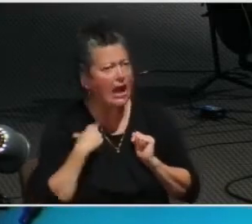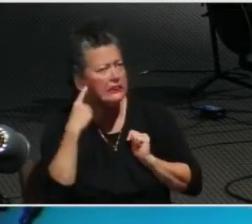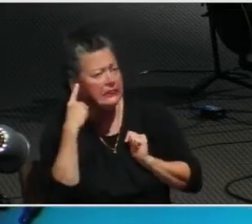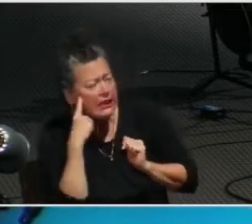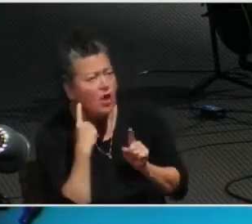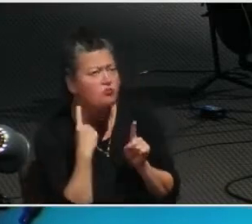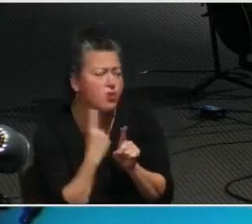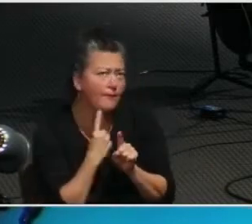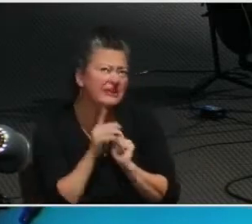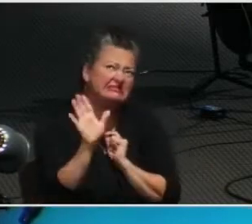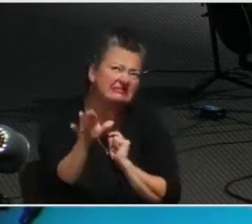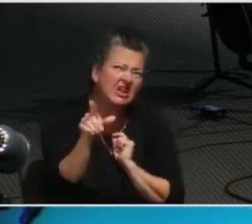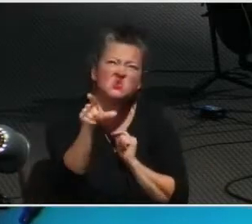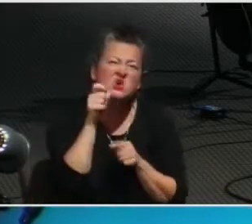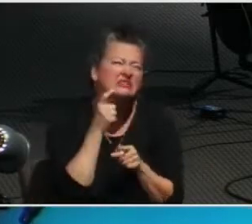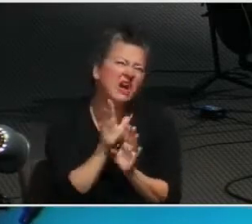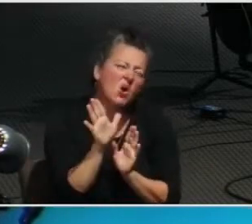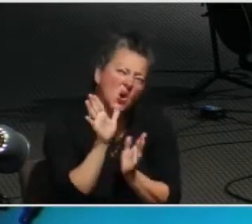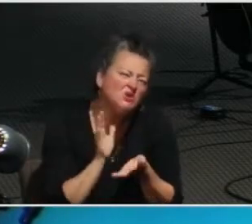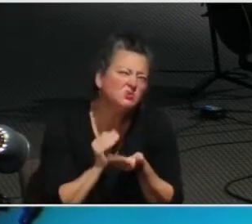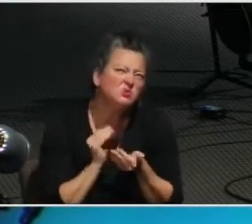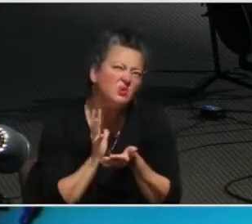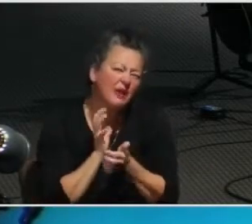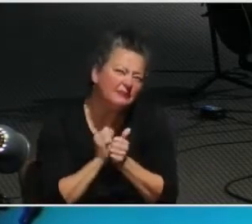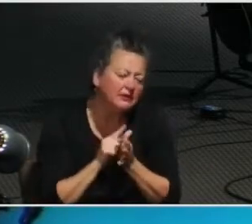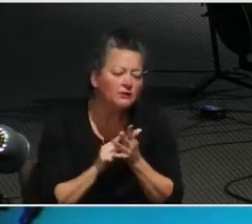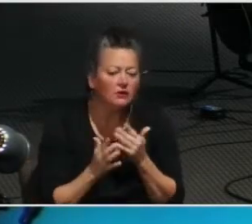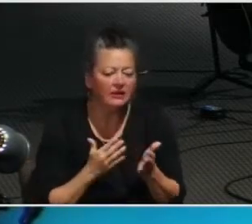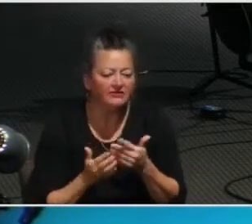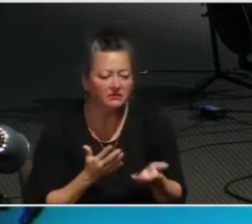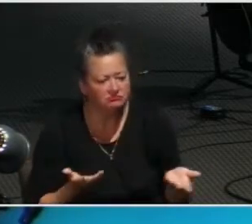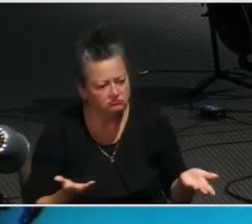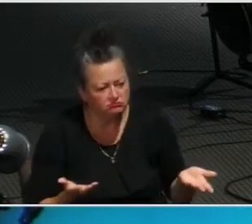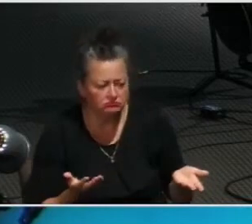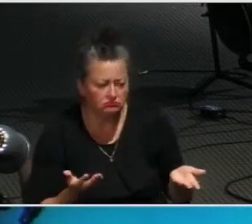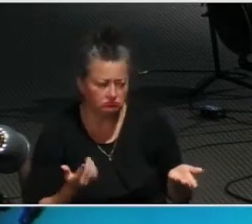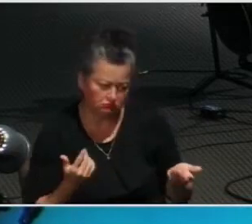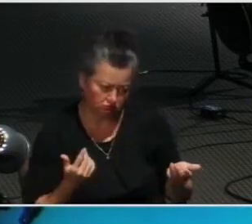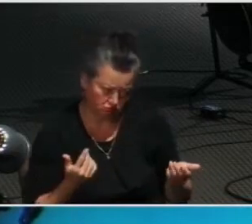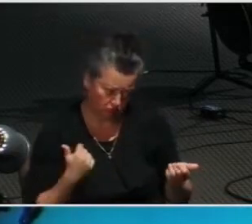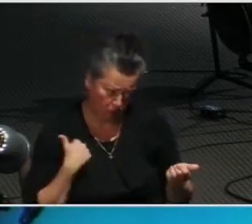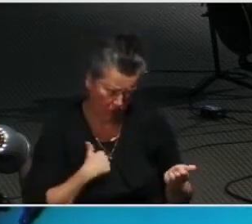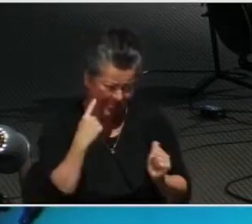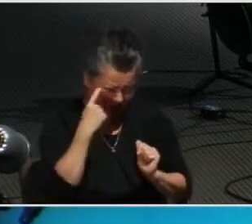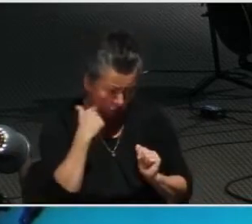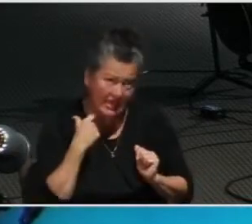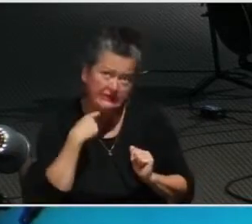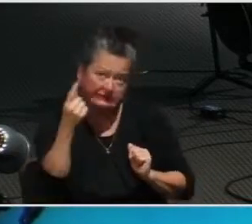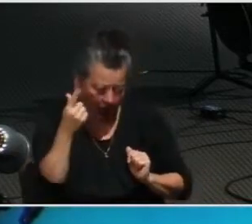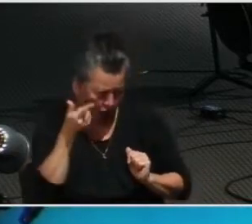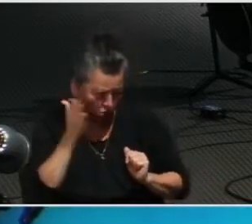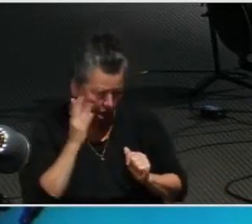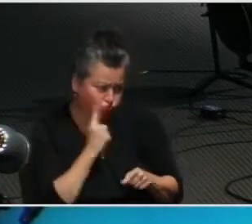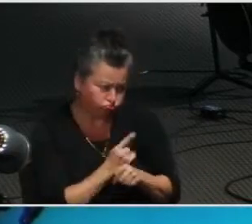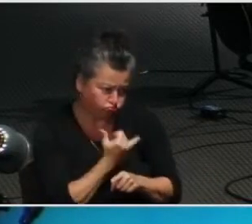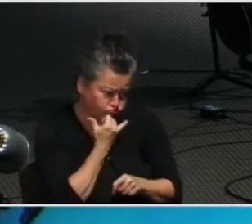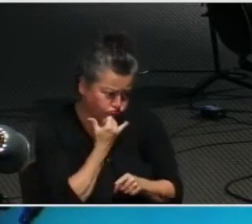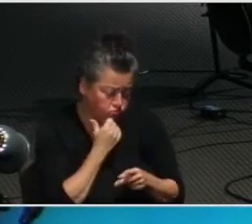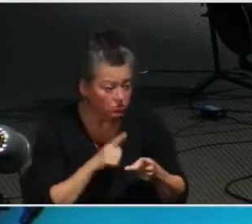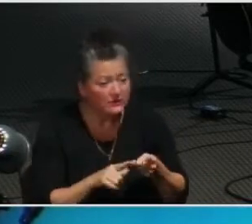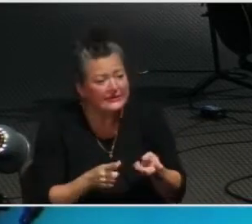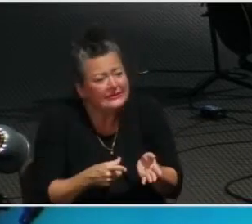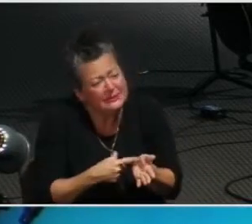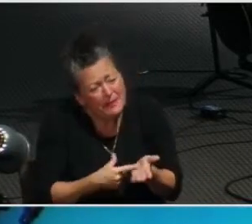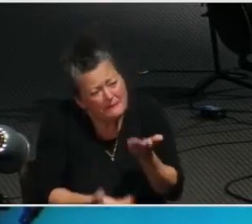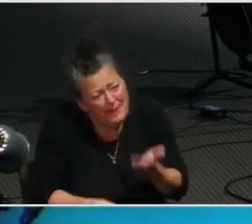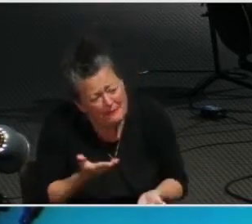God probably can't do it either. That might be one reason. Or we might struggle with God's vengeance because we can't